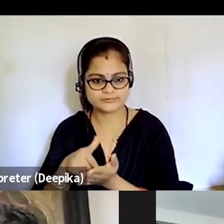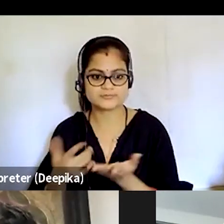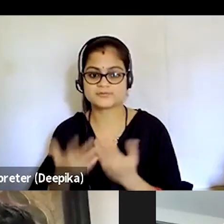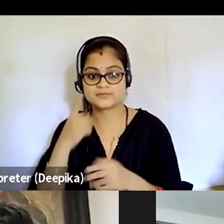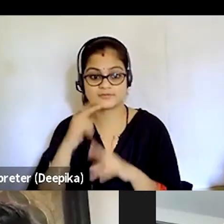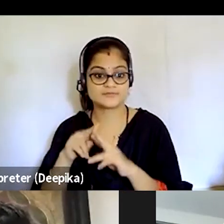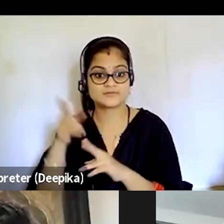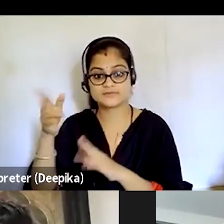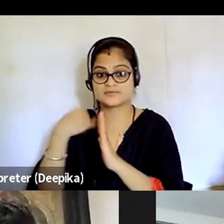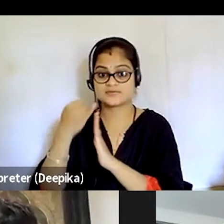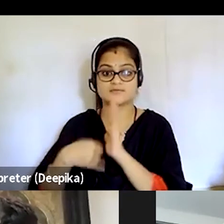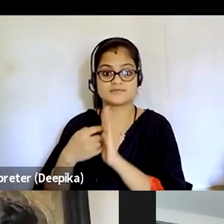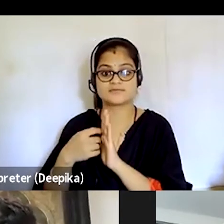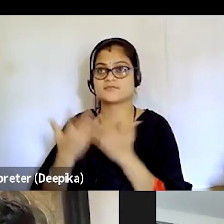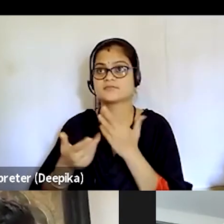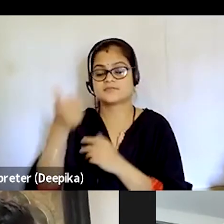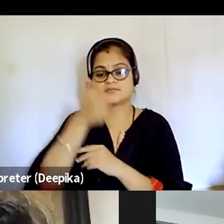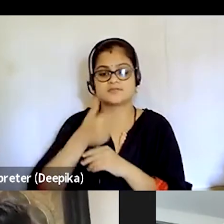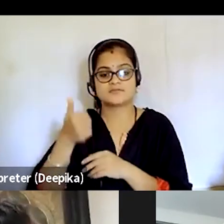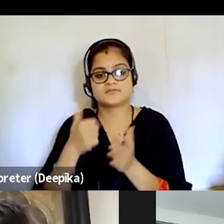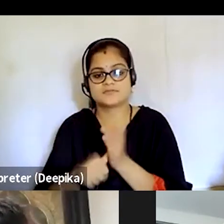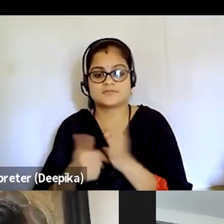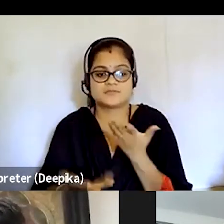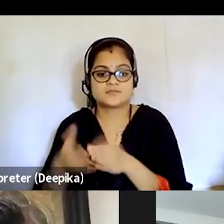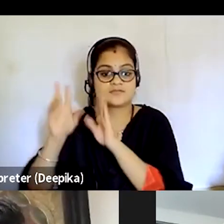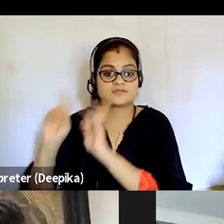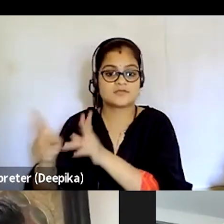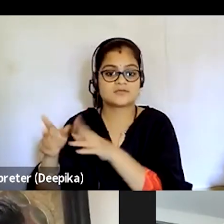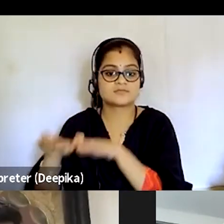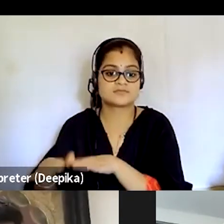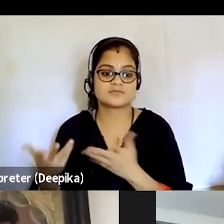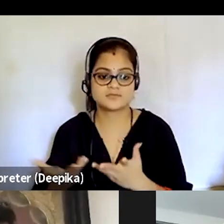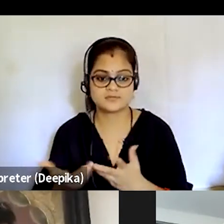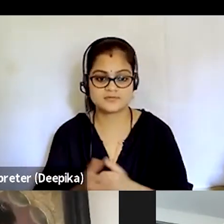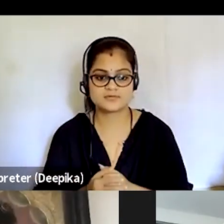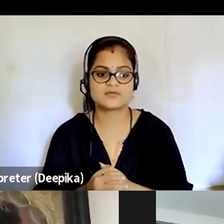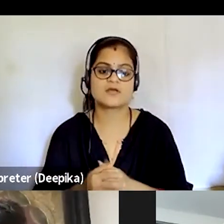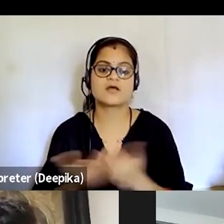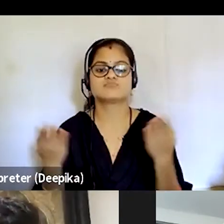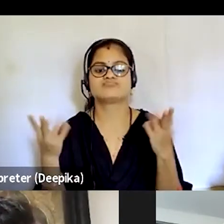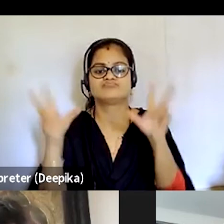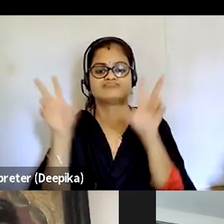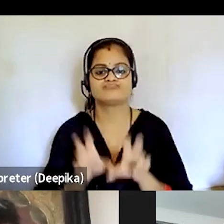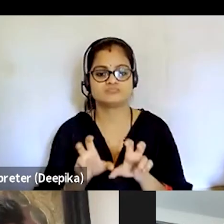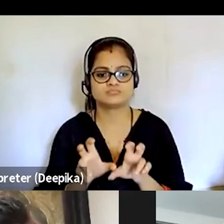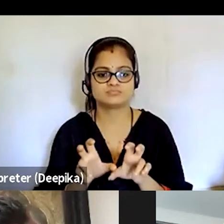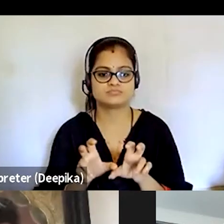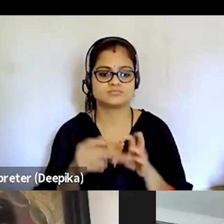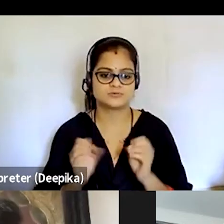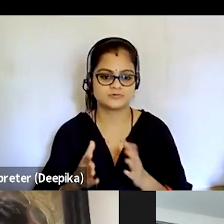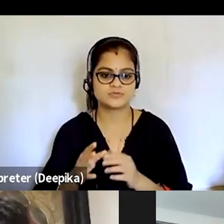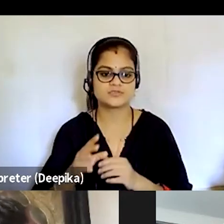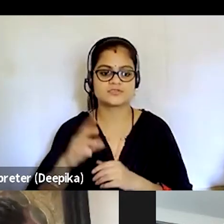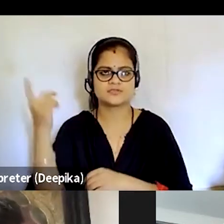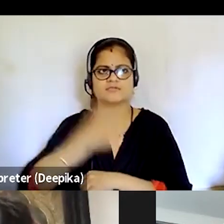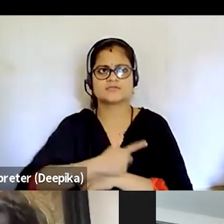been in Sri Lanka for maybe 6 months or whatever. The airports had shut down. I came back, and the next day or